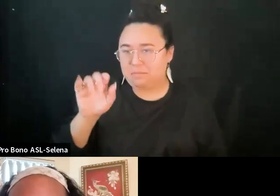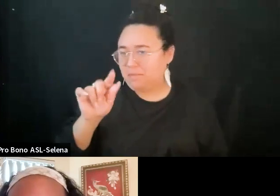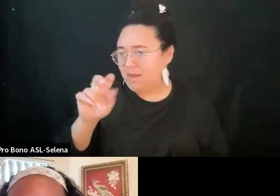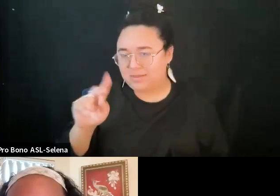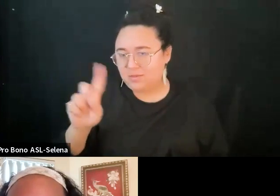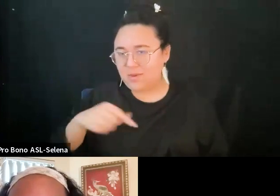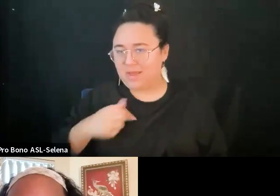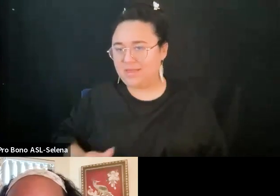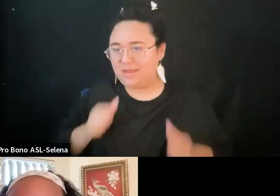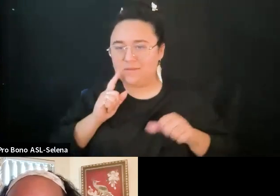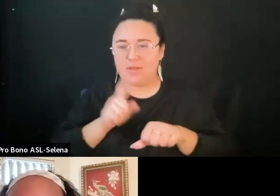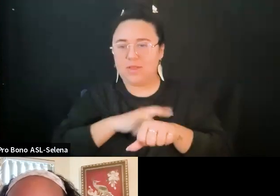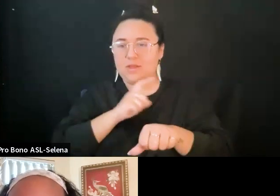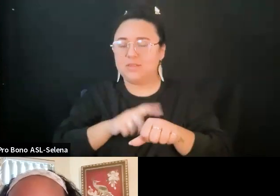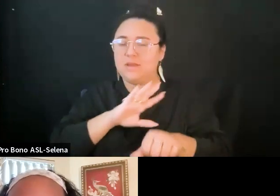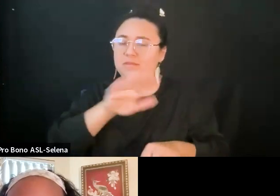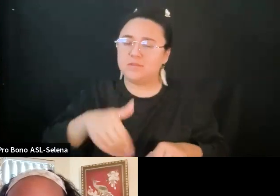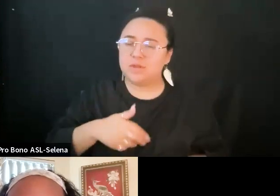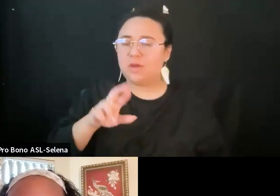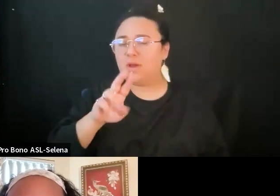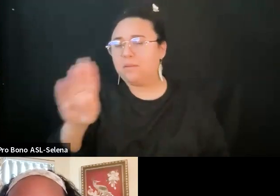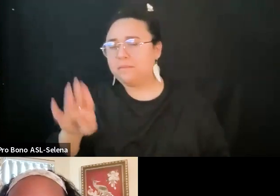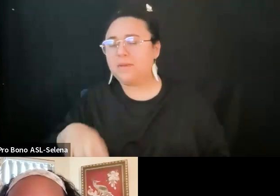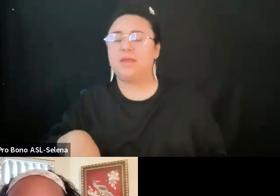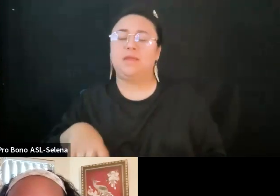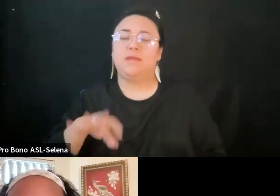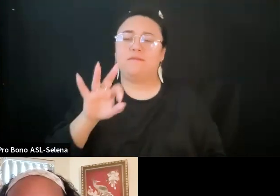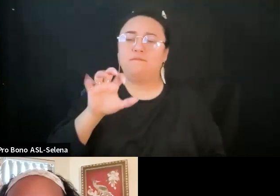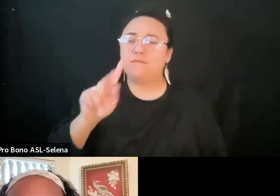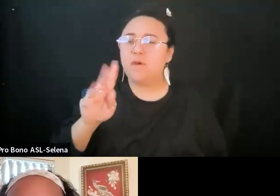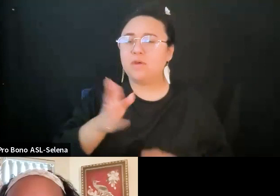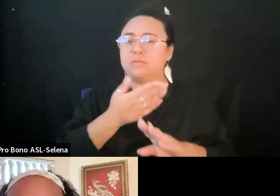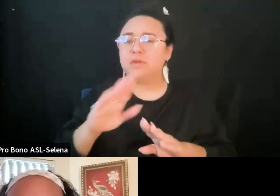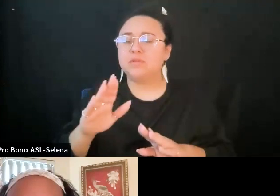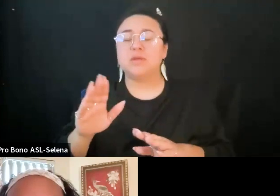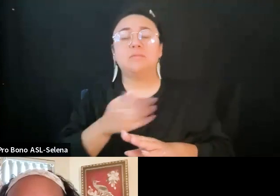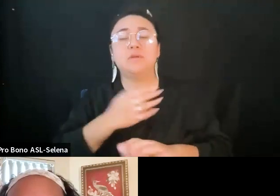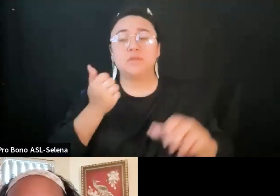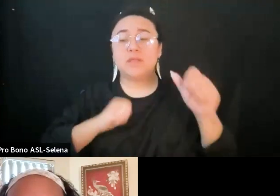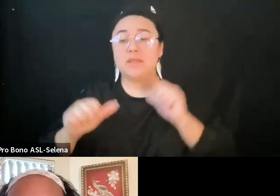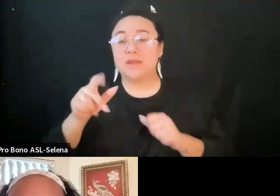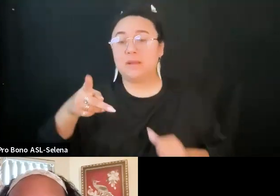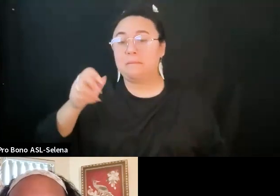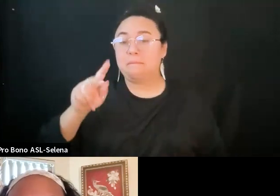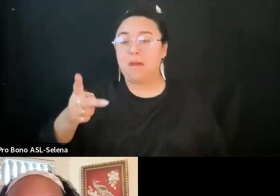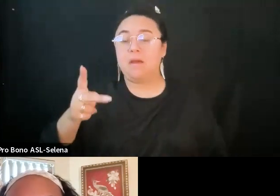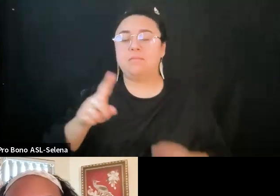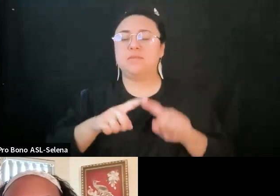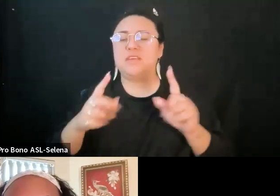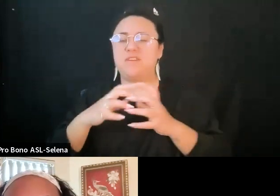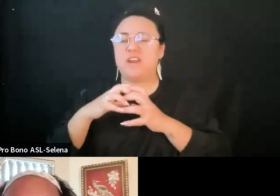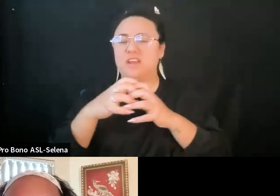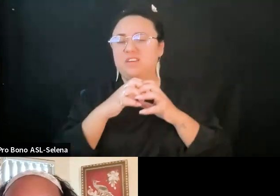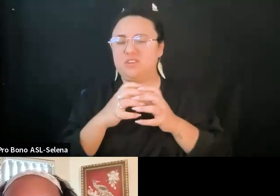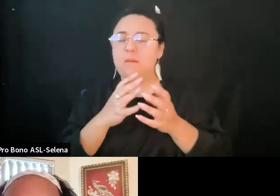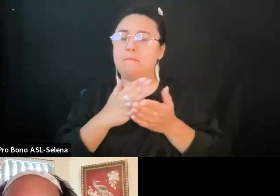draws influence from soul, R&B, folk, musical theater, and of course, pop. As a person with several different intersections of marginalized